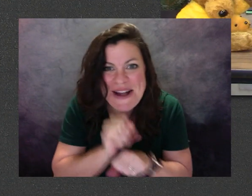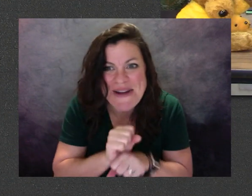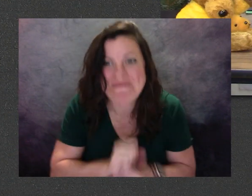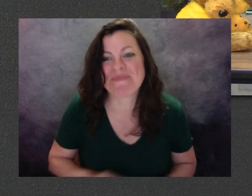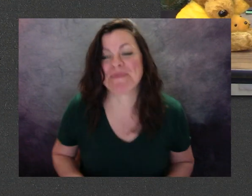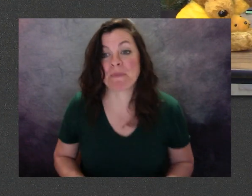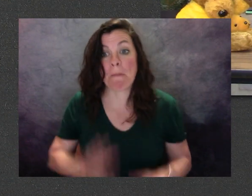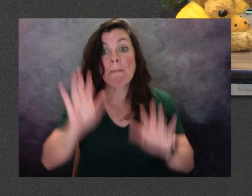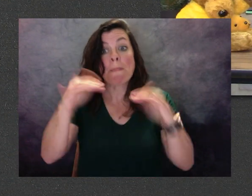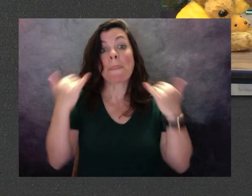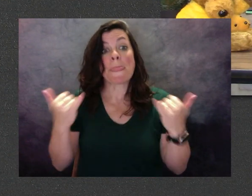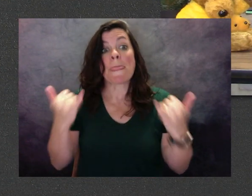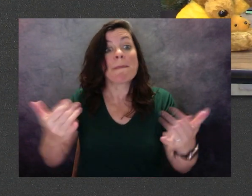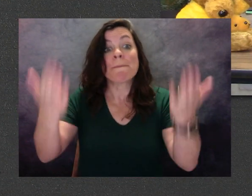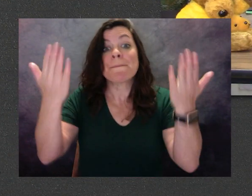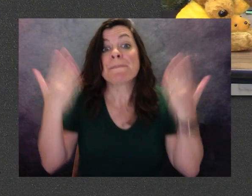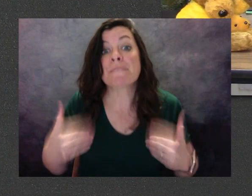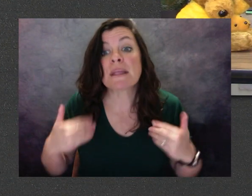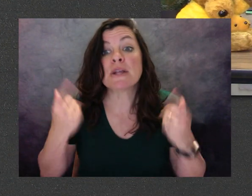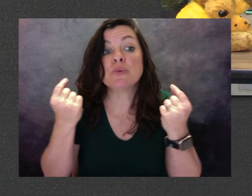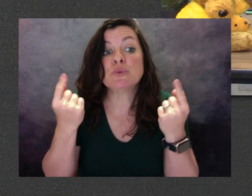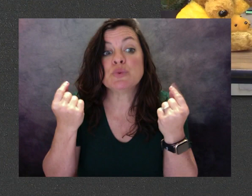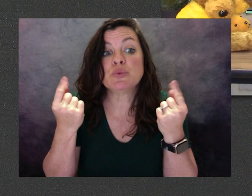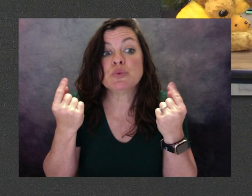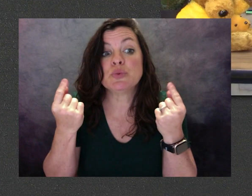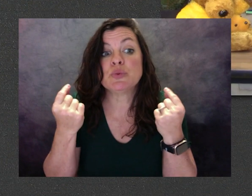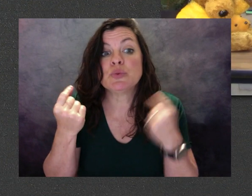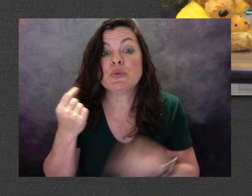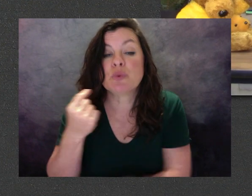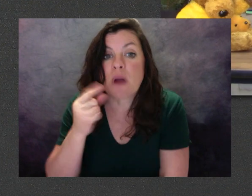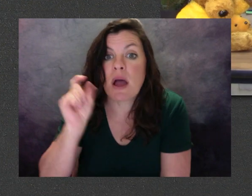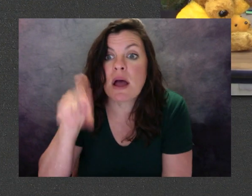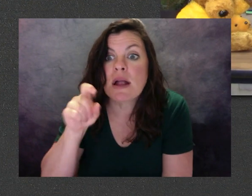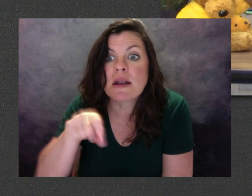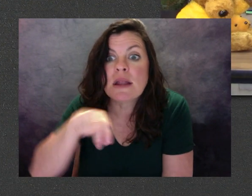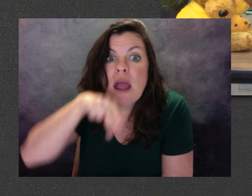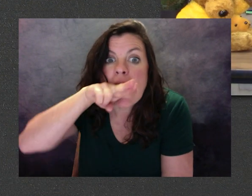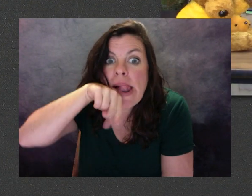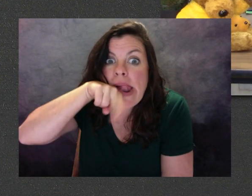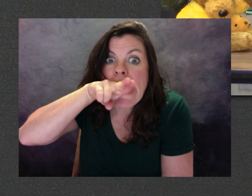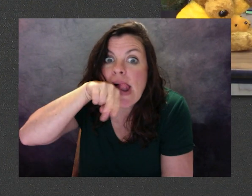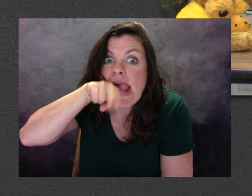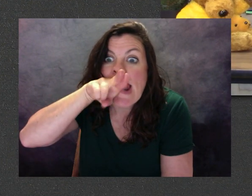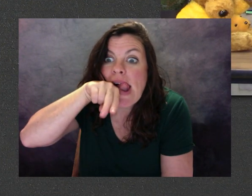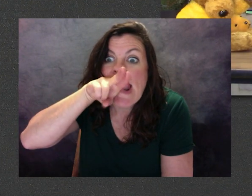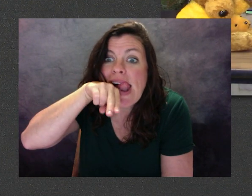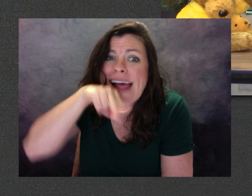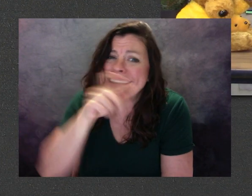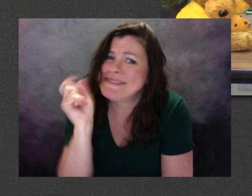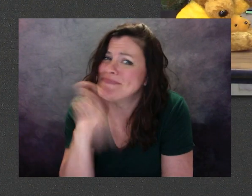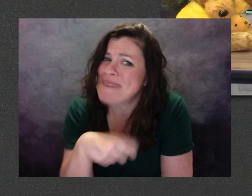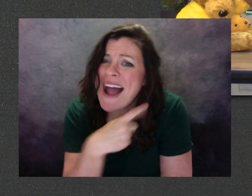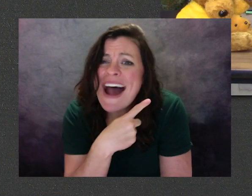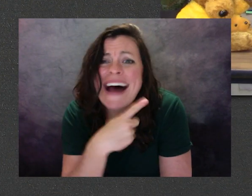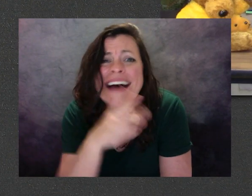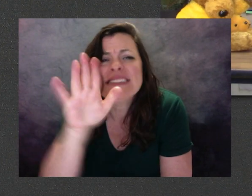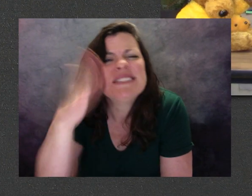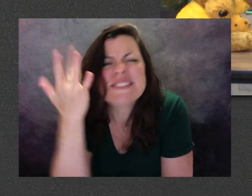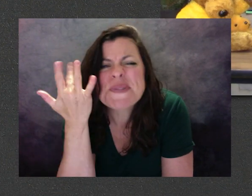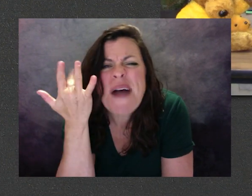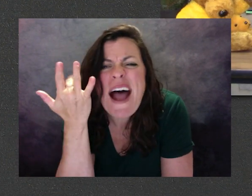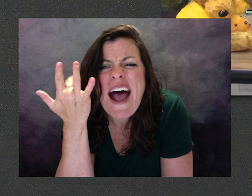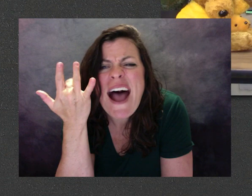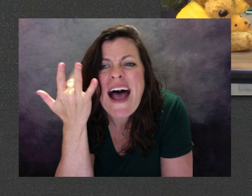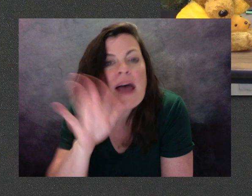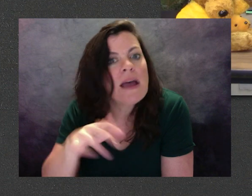do is we need to make a tongue so our frog can catch those flies that it eats. So I'm gonna